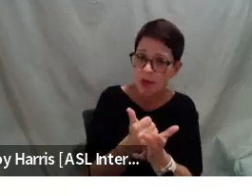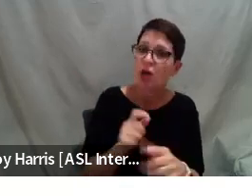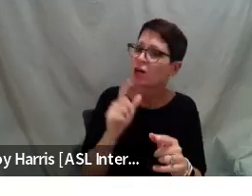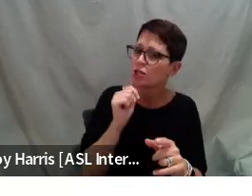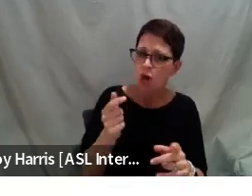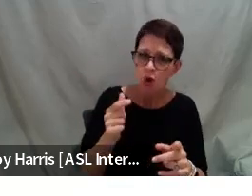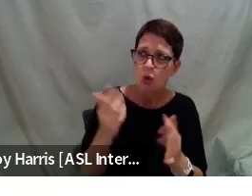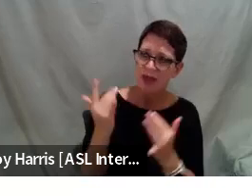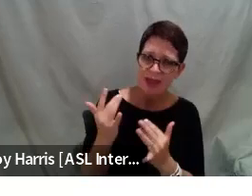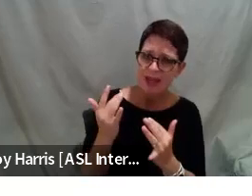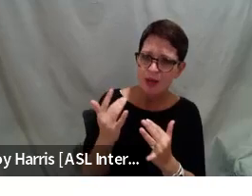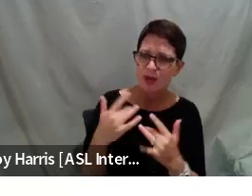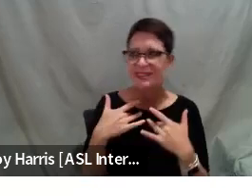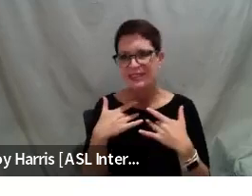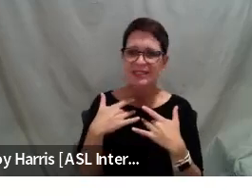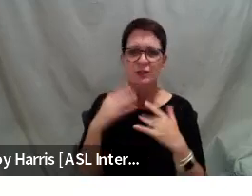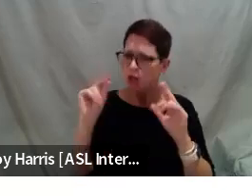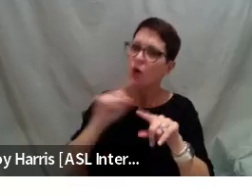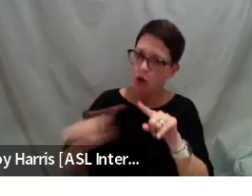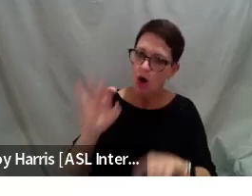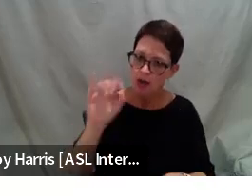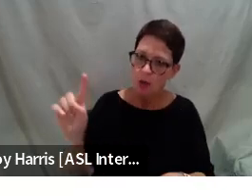not hesitate to call 911.